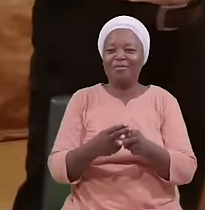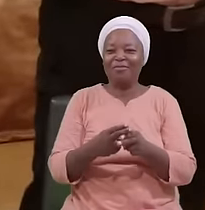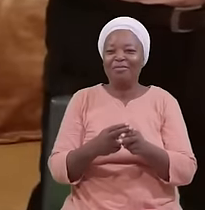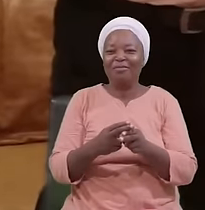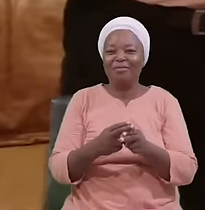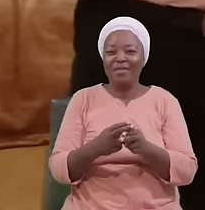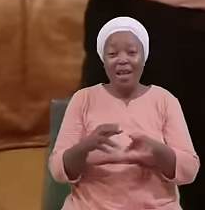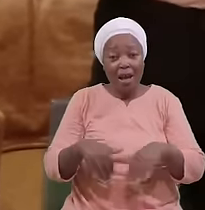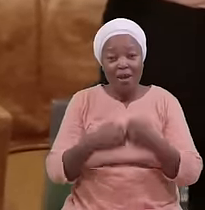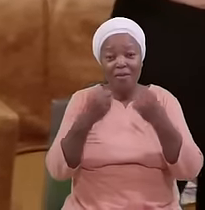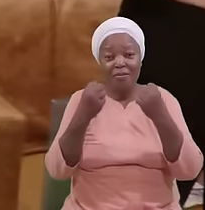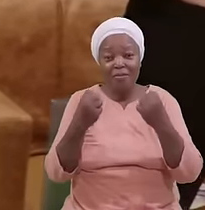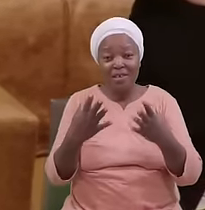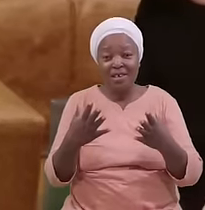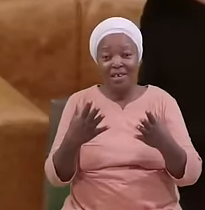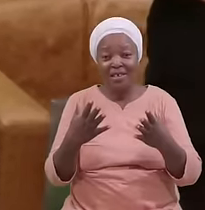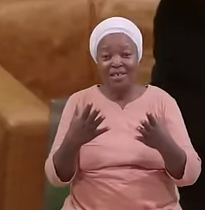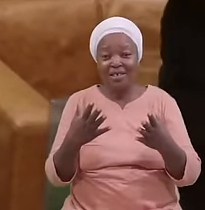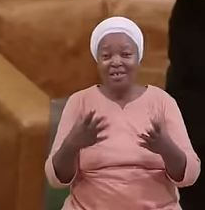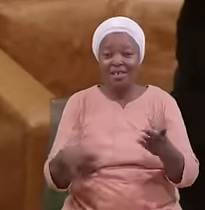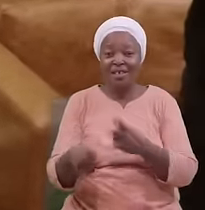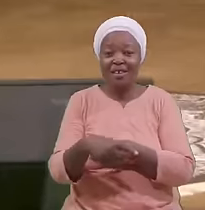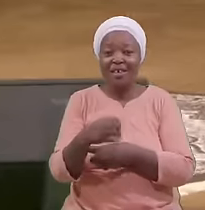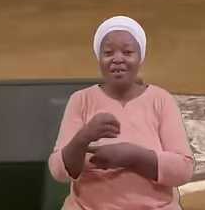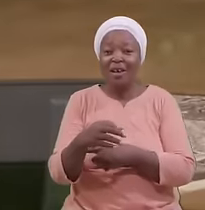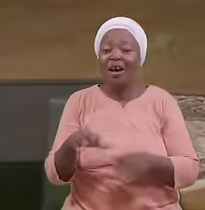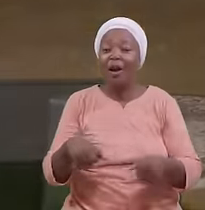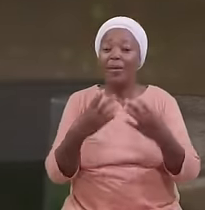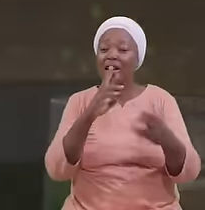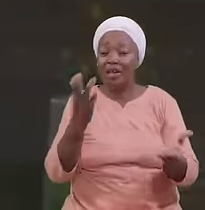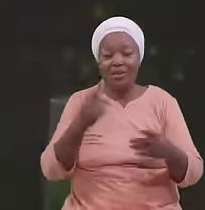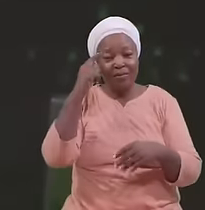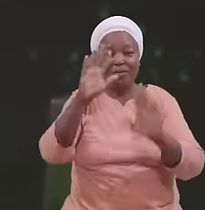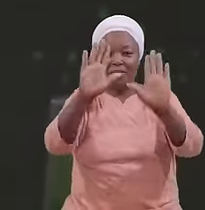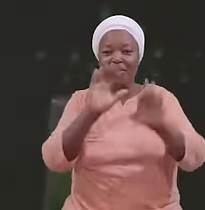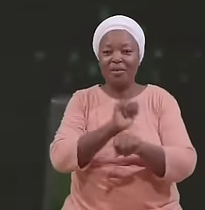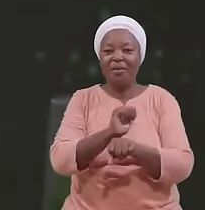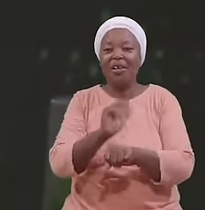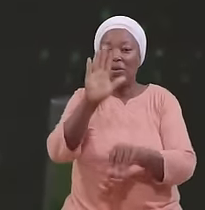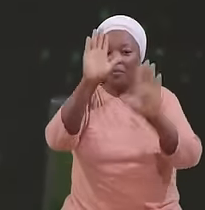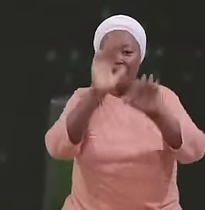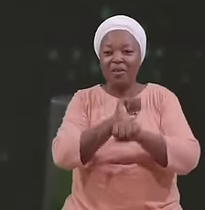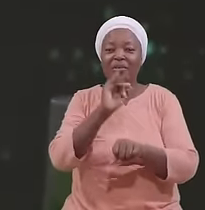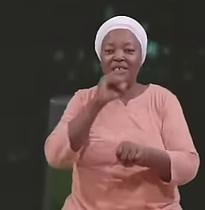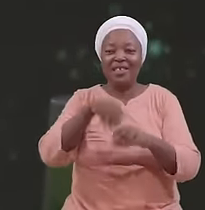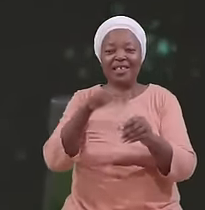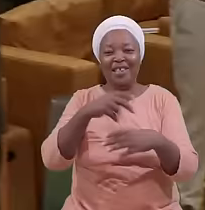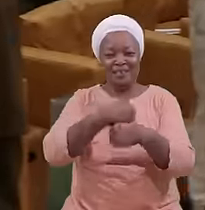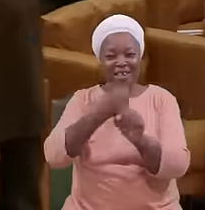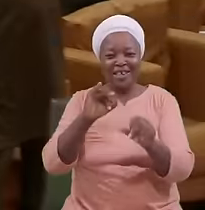How many came for a miracle? Your miracle is in the making.